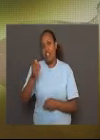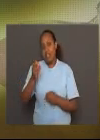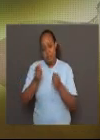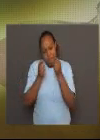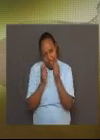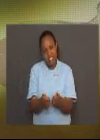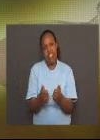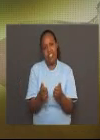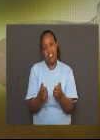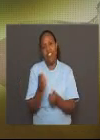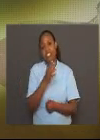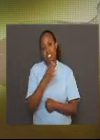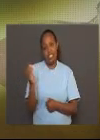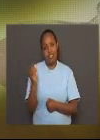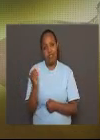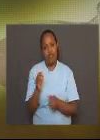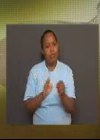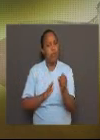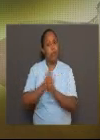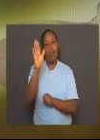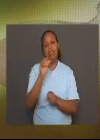faster, and more efficiently.